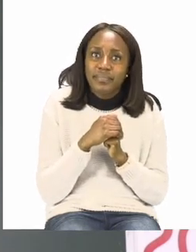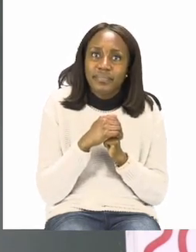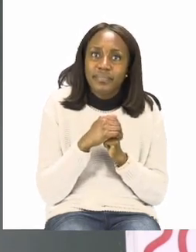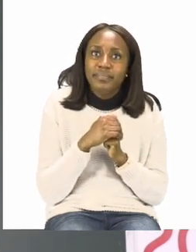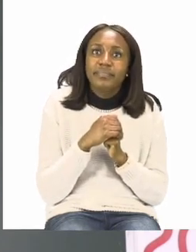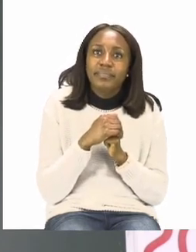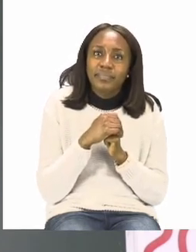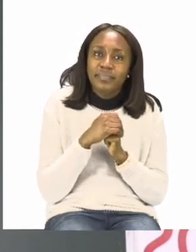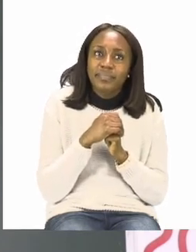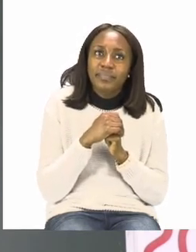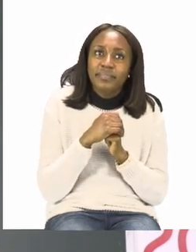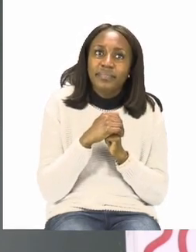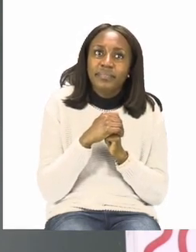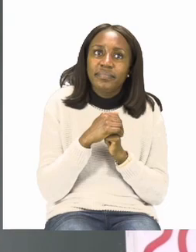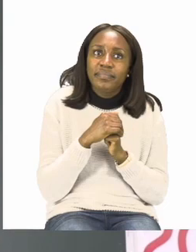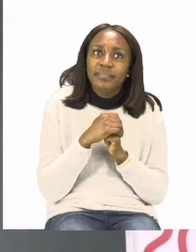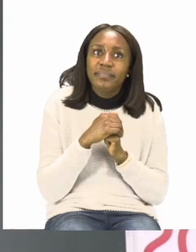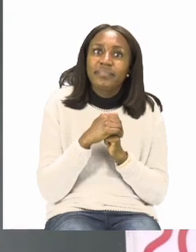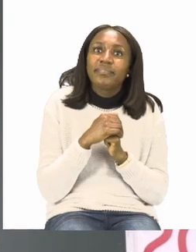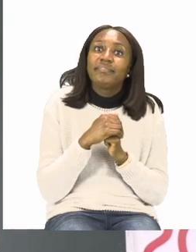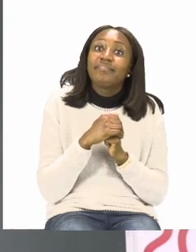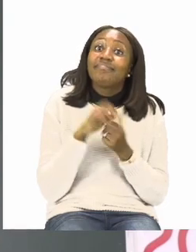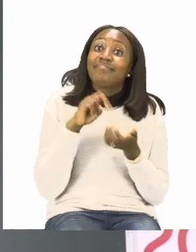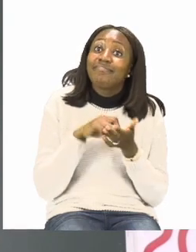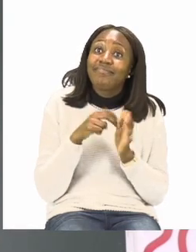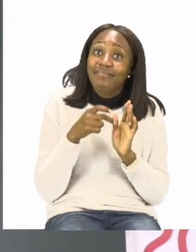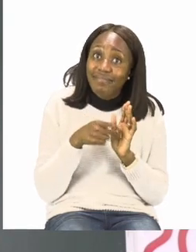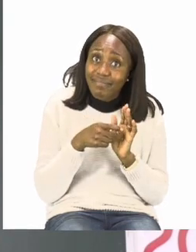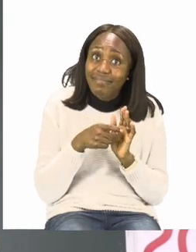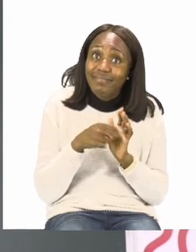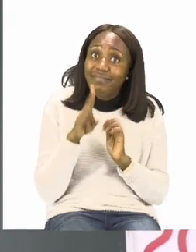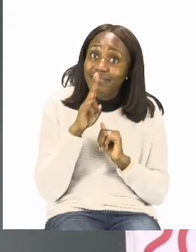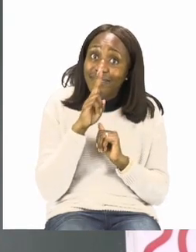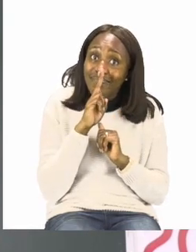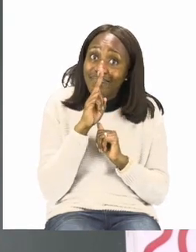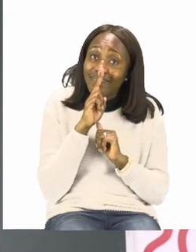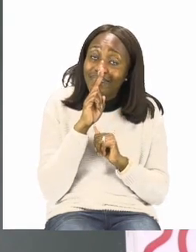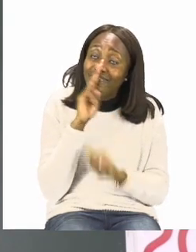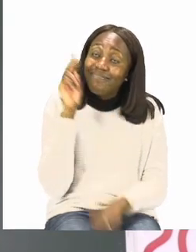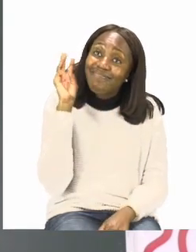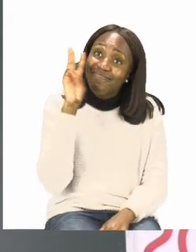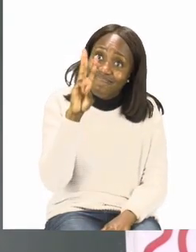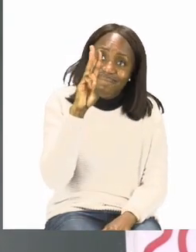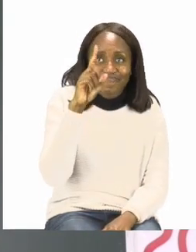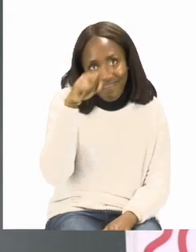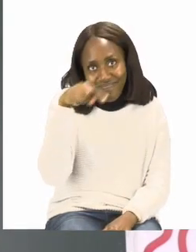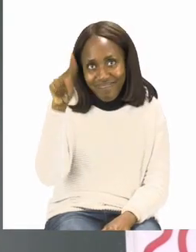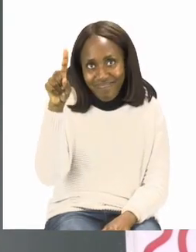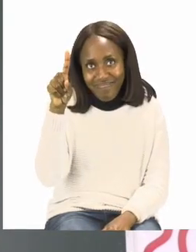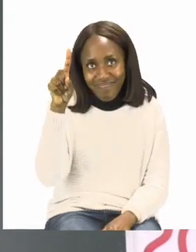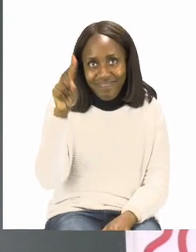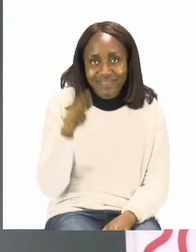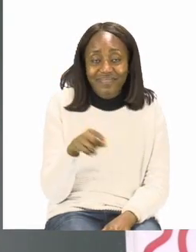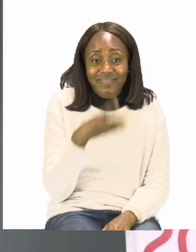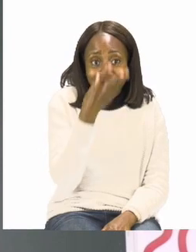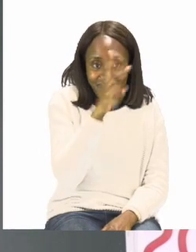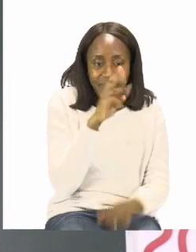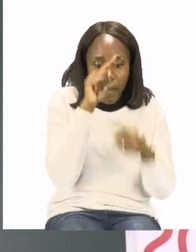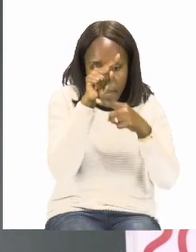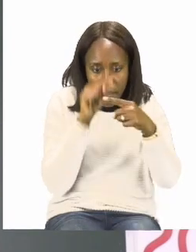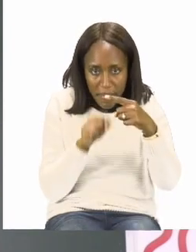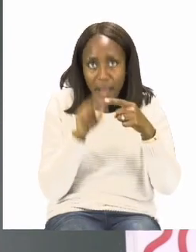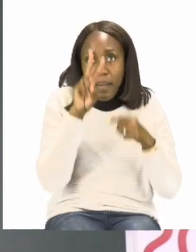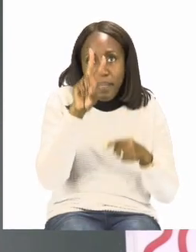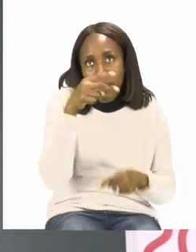has 3. So that means, boys and girls, that our answer is correct. 6 divided by